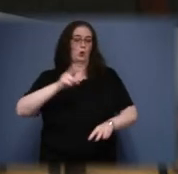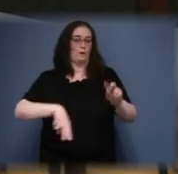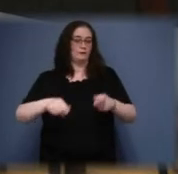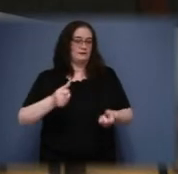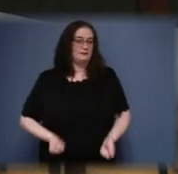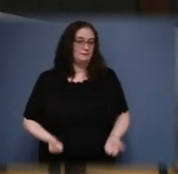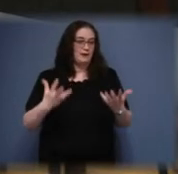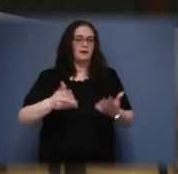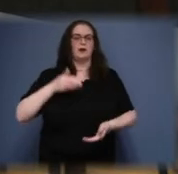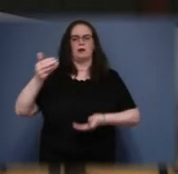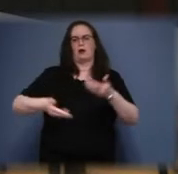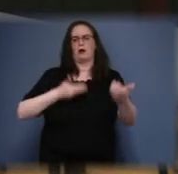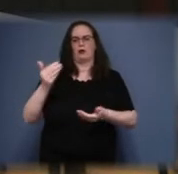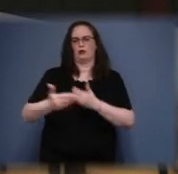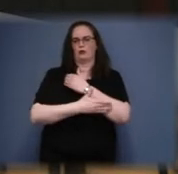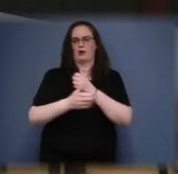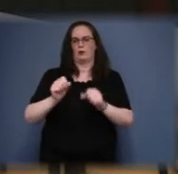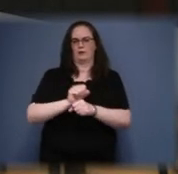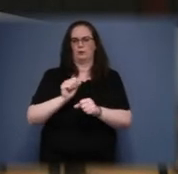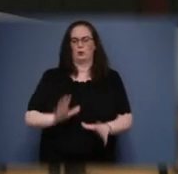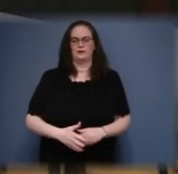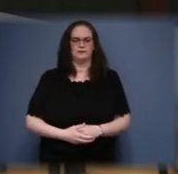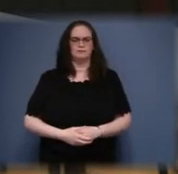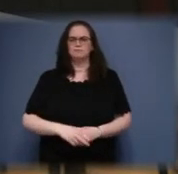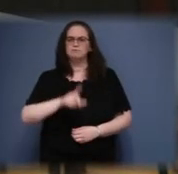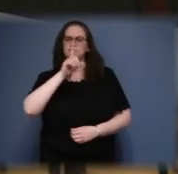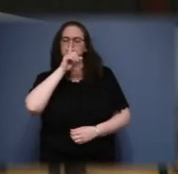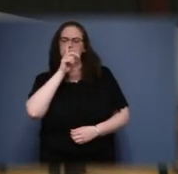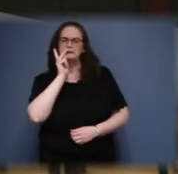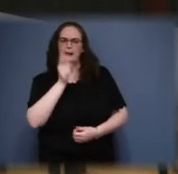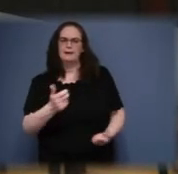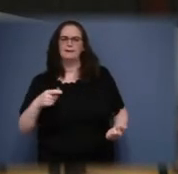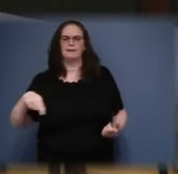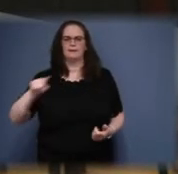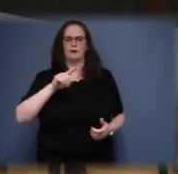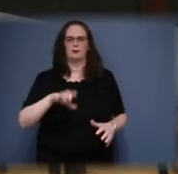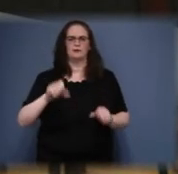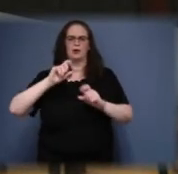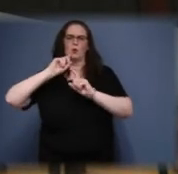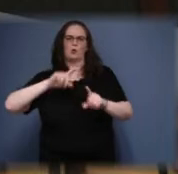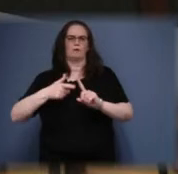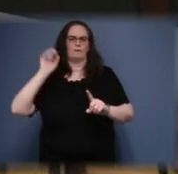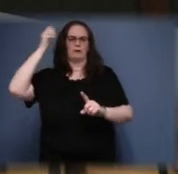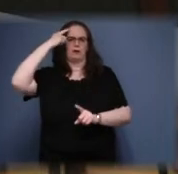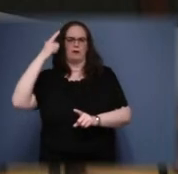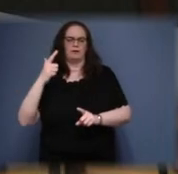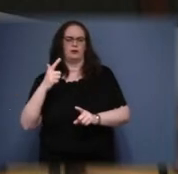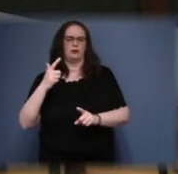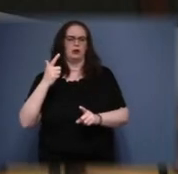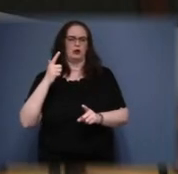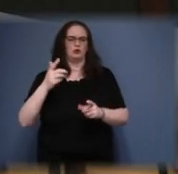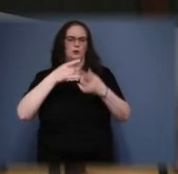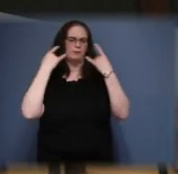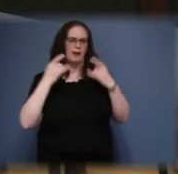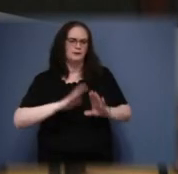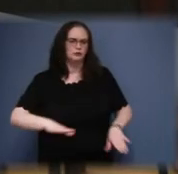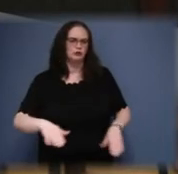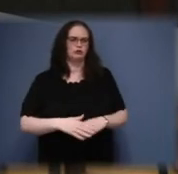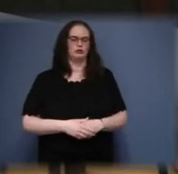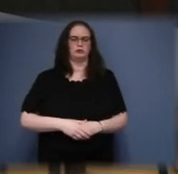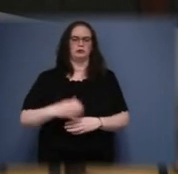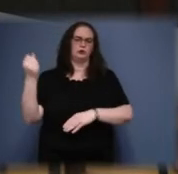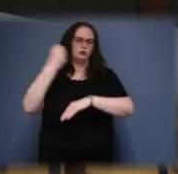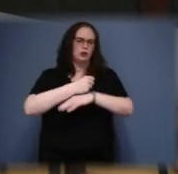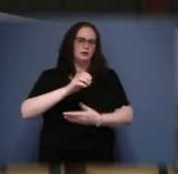spending, and hire county employees. I didn't see anywhere that they were to take orders from the governor to mask children, to shut